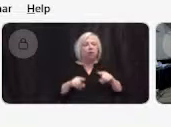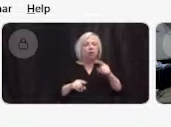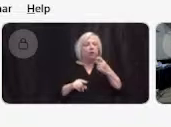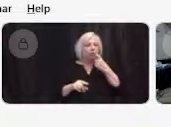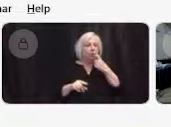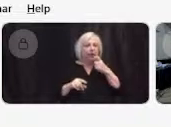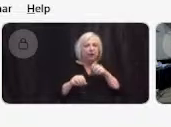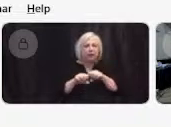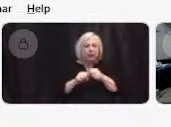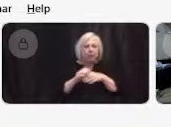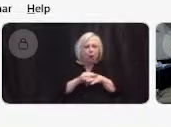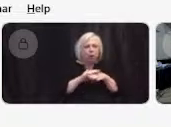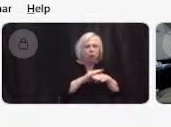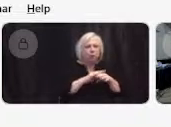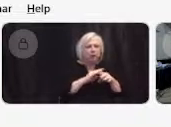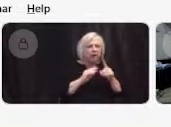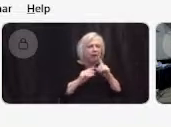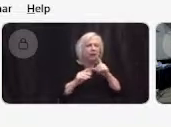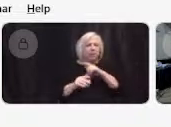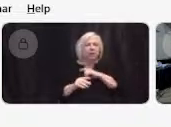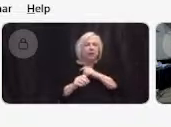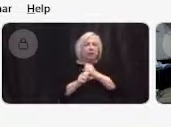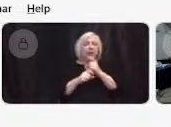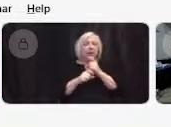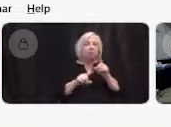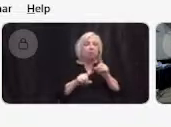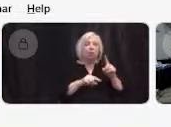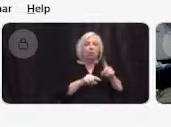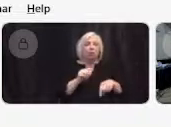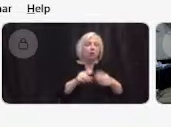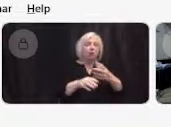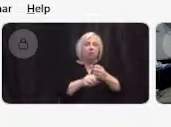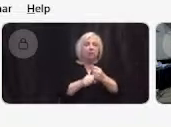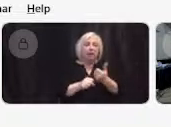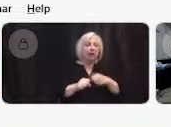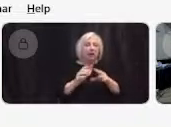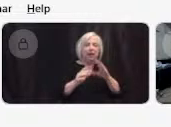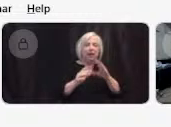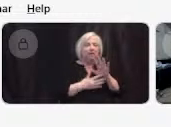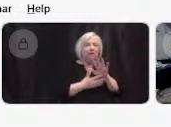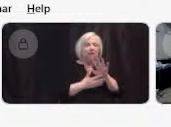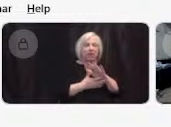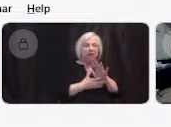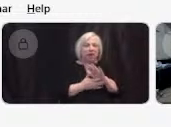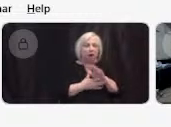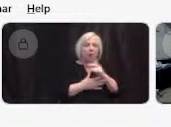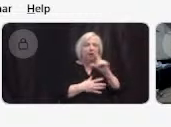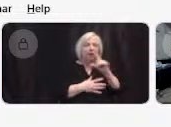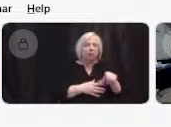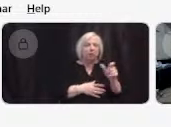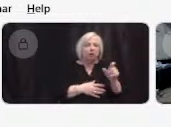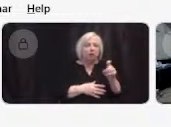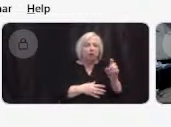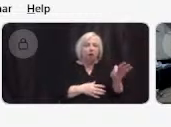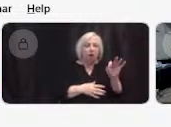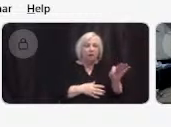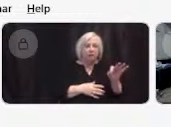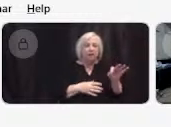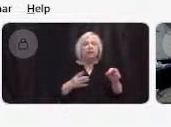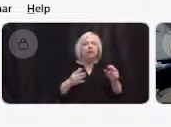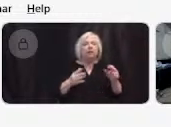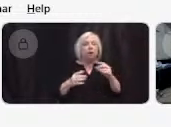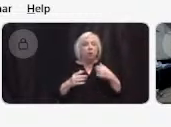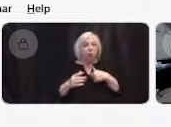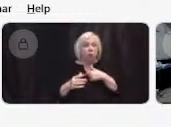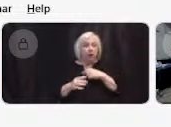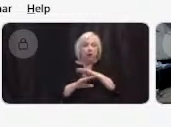burglaries in the neighborhood, the police making reports were unable to obtain any footage as it was turned off. Along with safety, we as